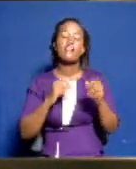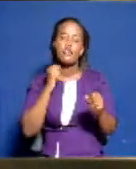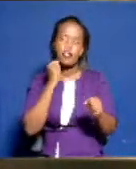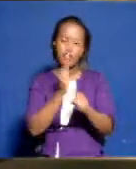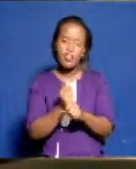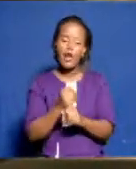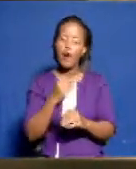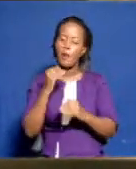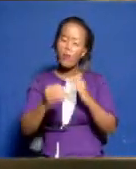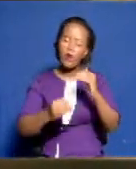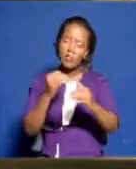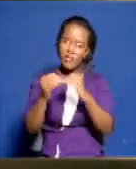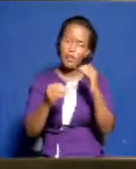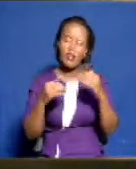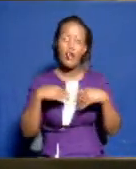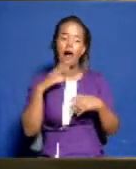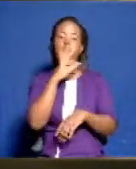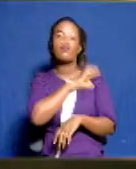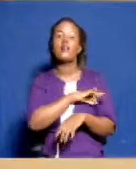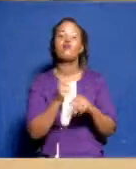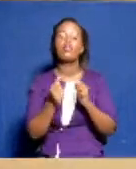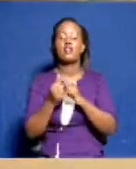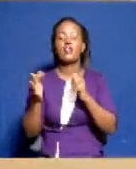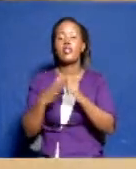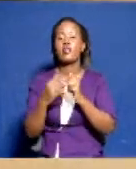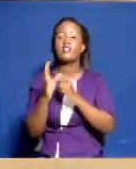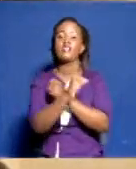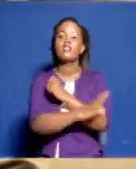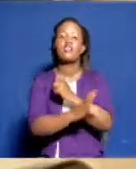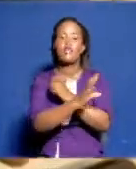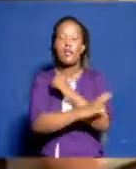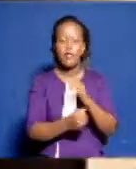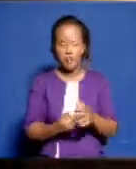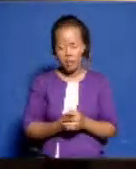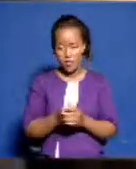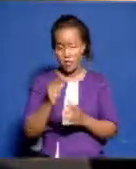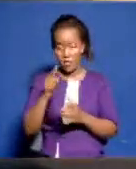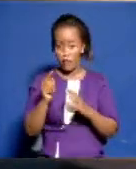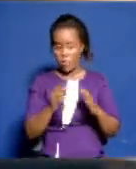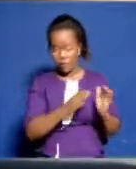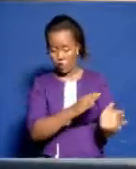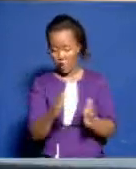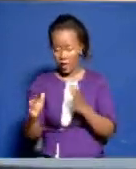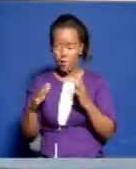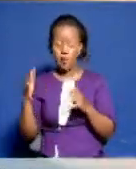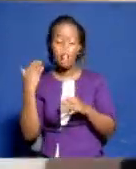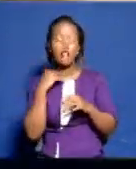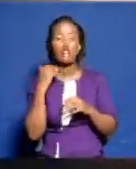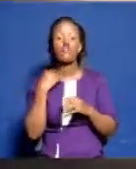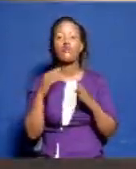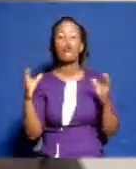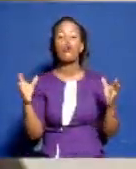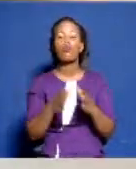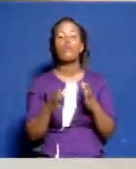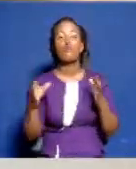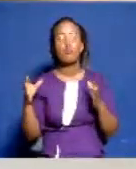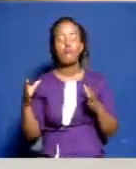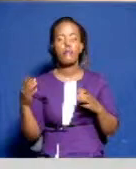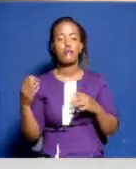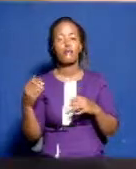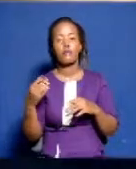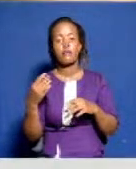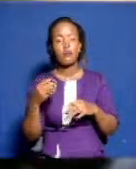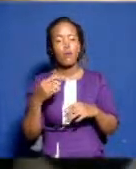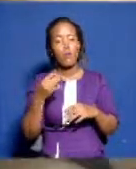in 18 countries. They include suspects linked to the mafia and organized criminal groups. Drugs, weapons, and cash has also